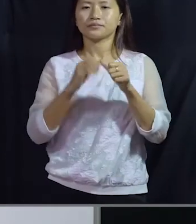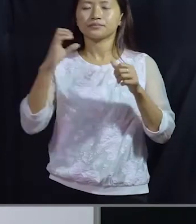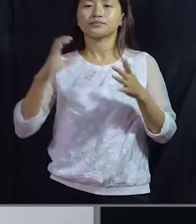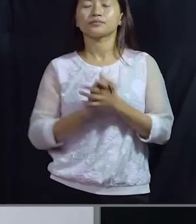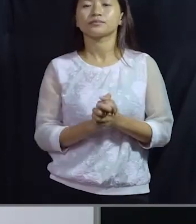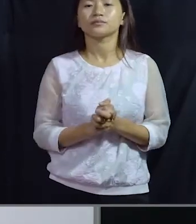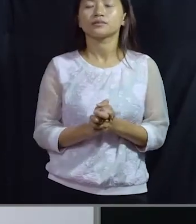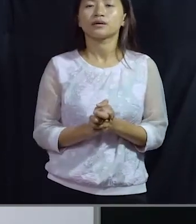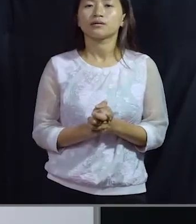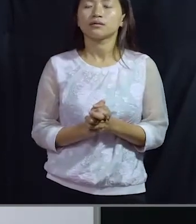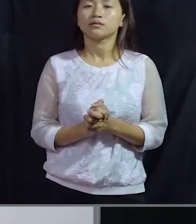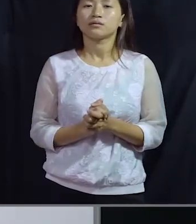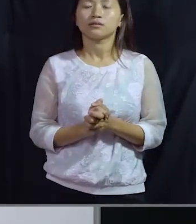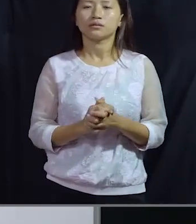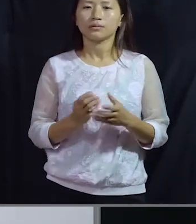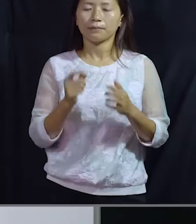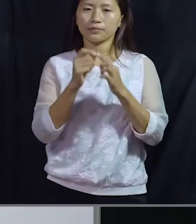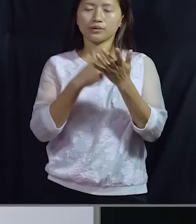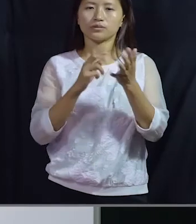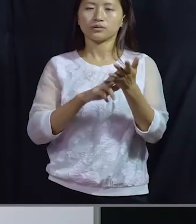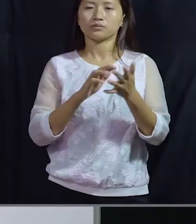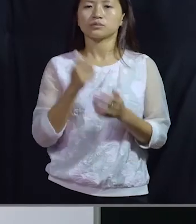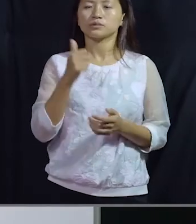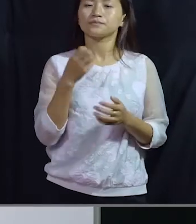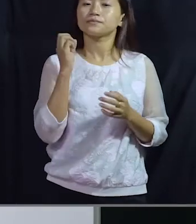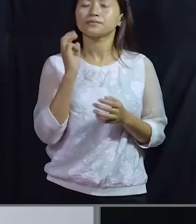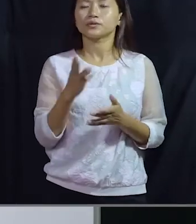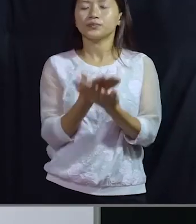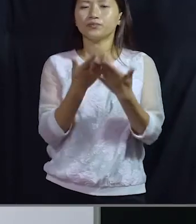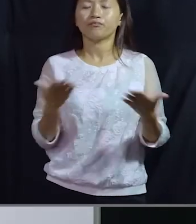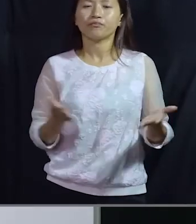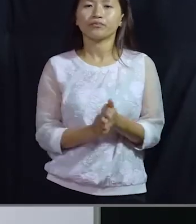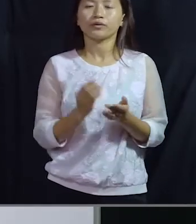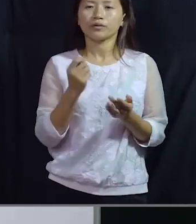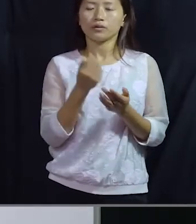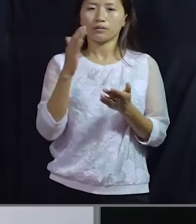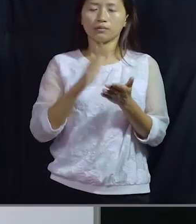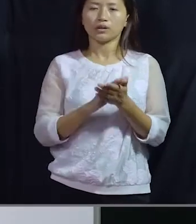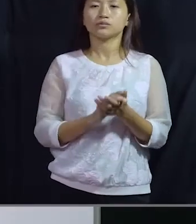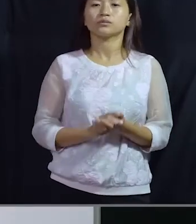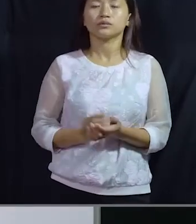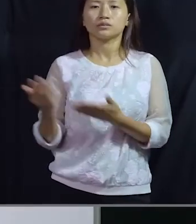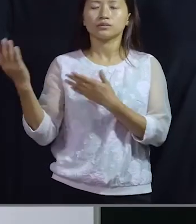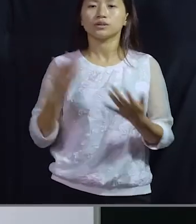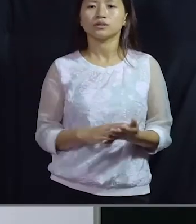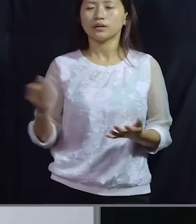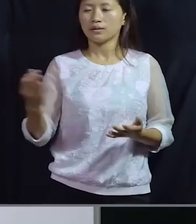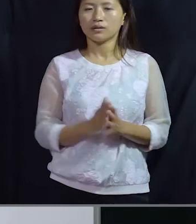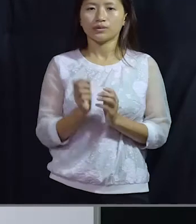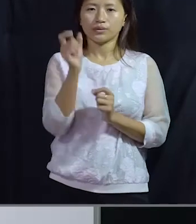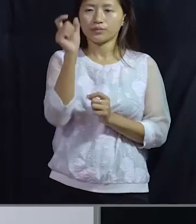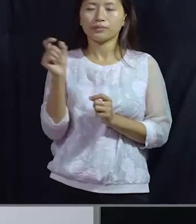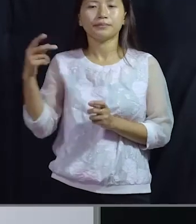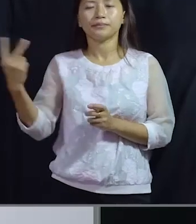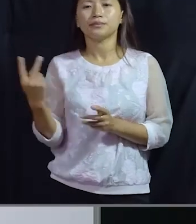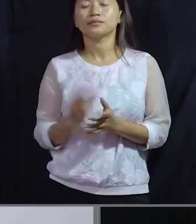on revaluation. Then by premium for goodwill, that is the goodwill amount that has been brought in by the new partner.